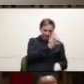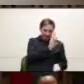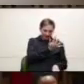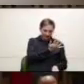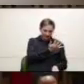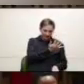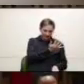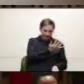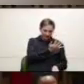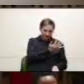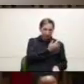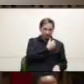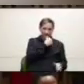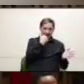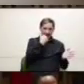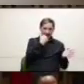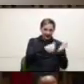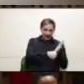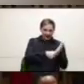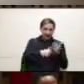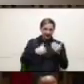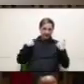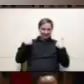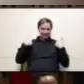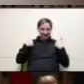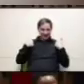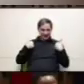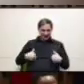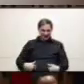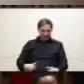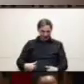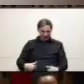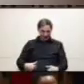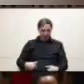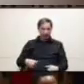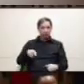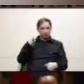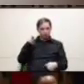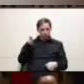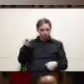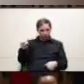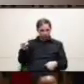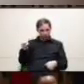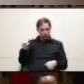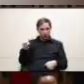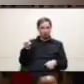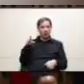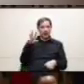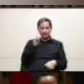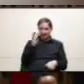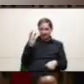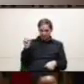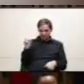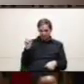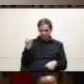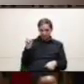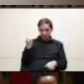And then I wrote a letter on Sunday because to the substantive MM that